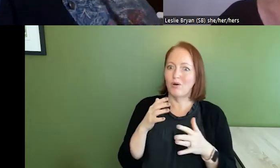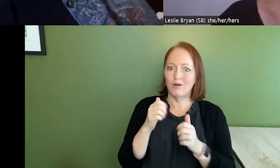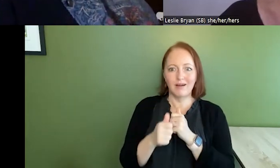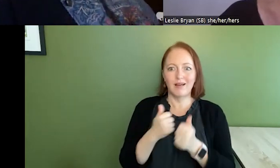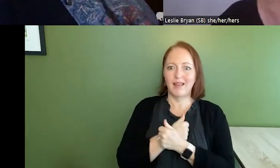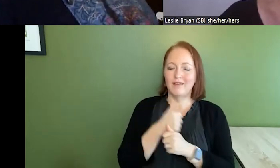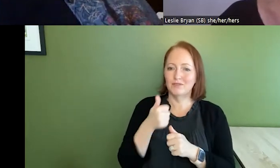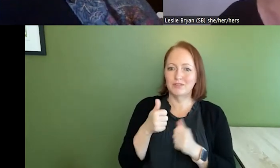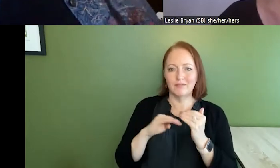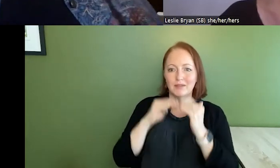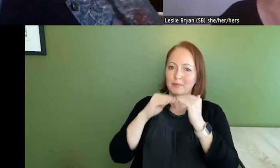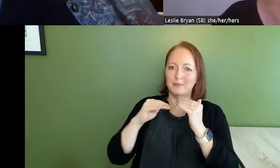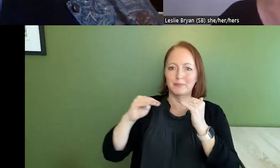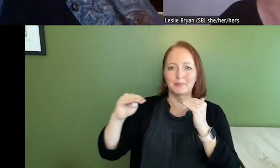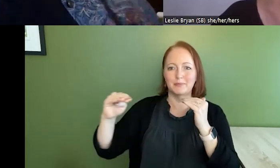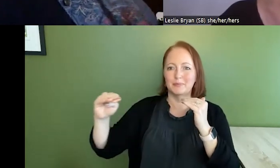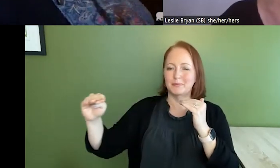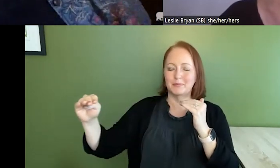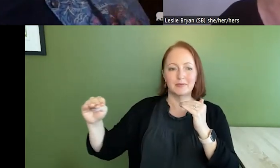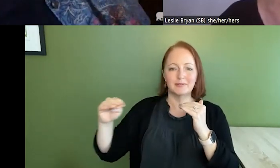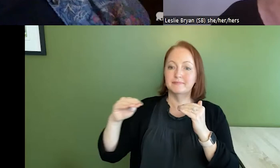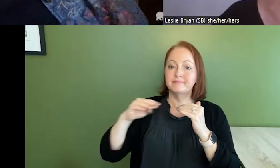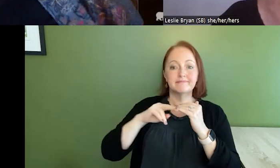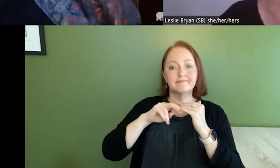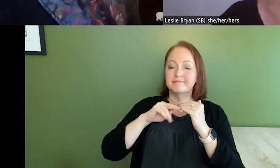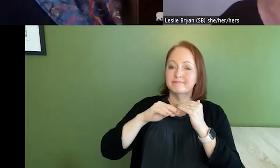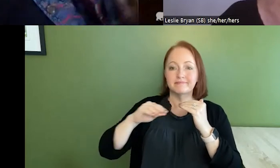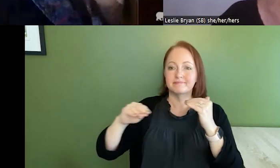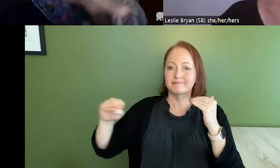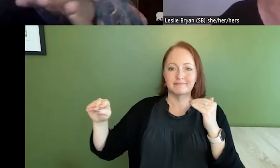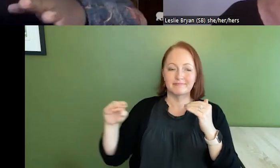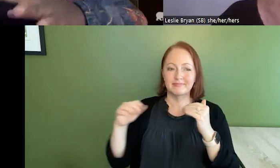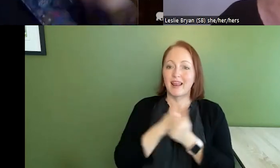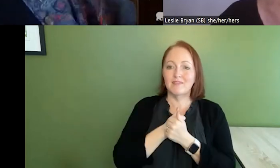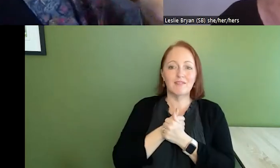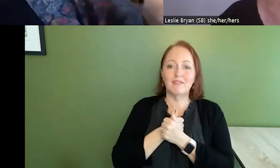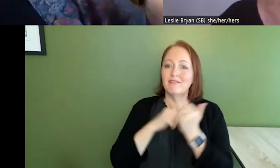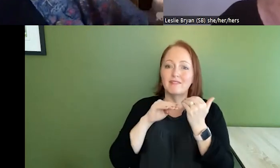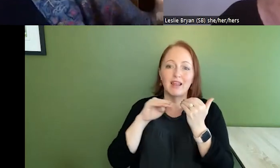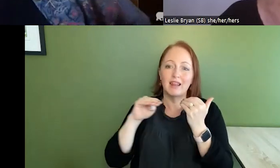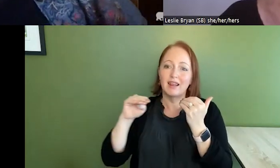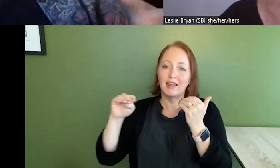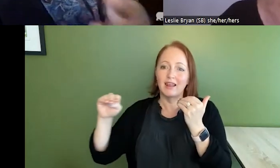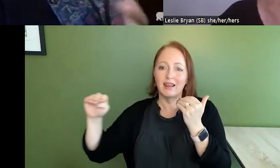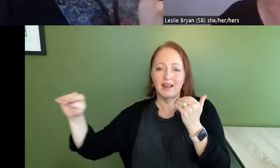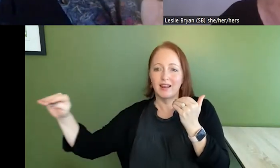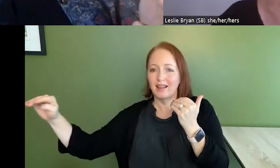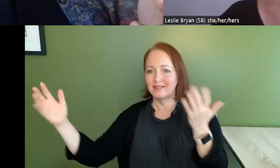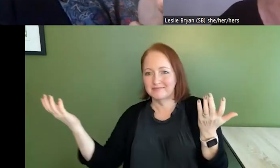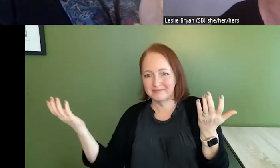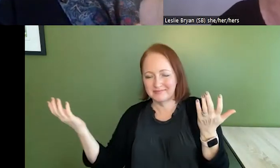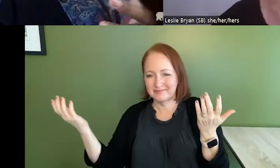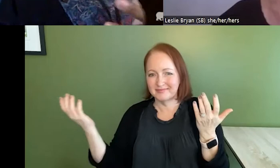it's a plateau and you're just going to sit there and like, you're going to love yourself in every single situation and every